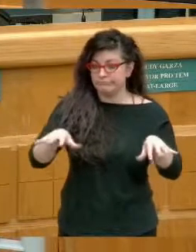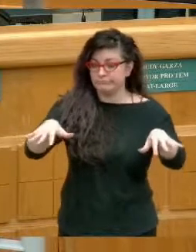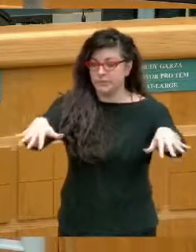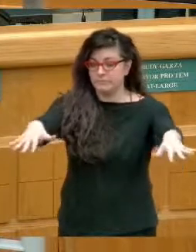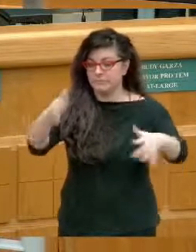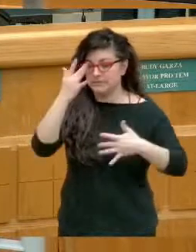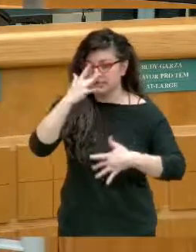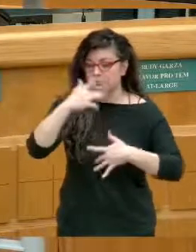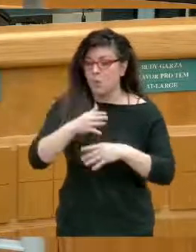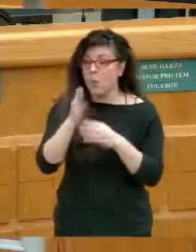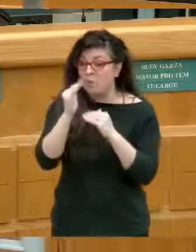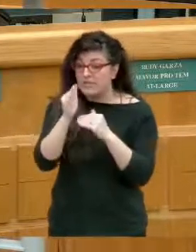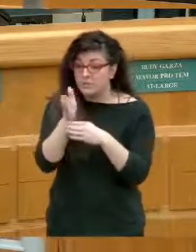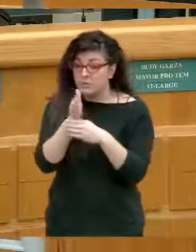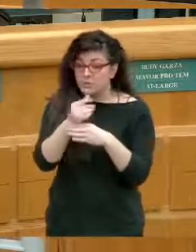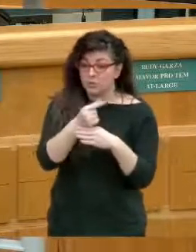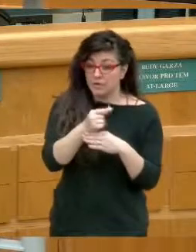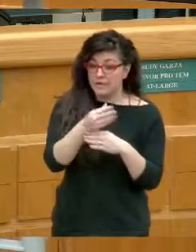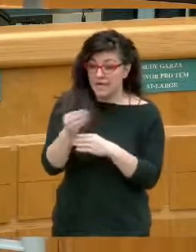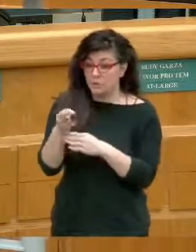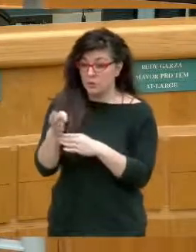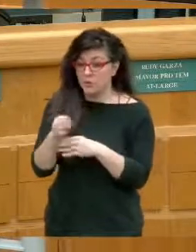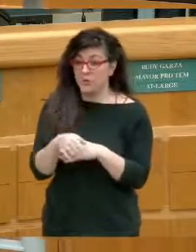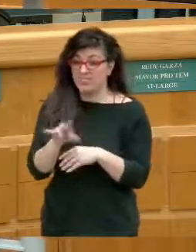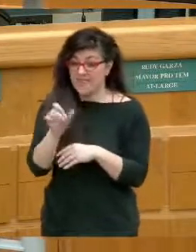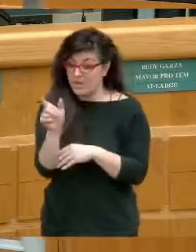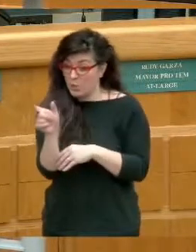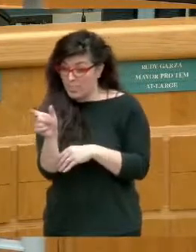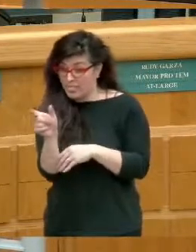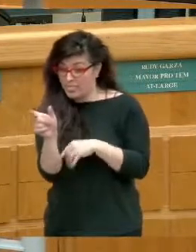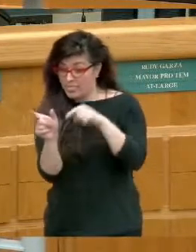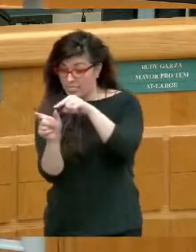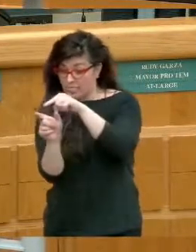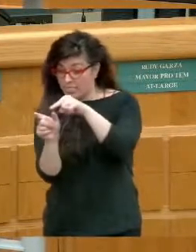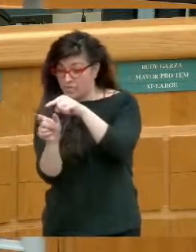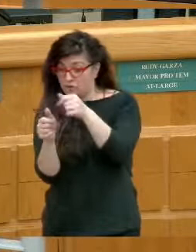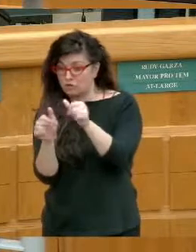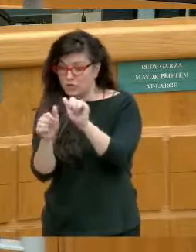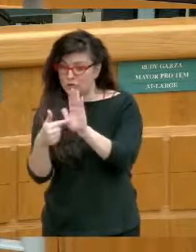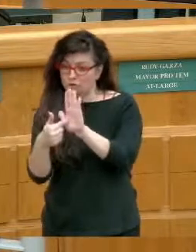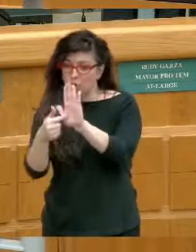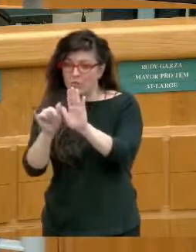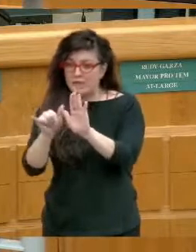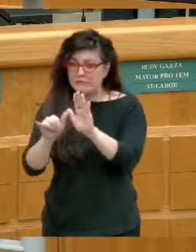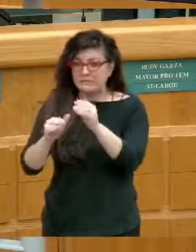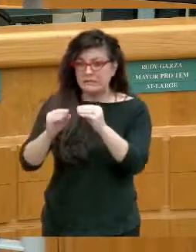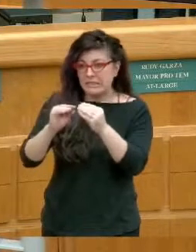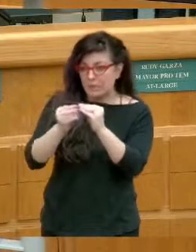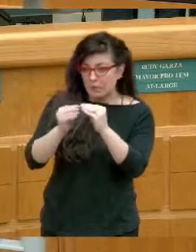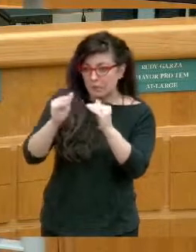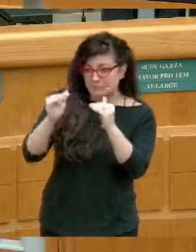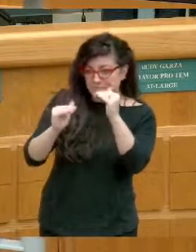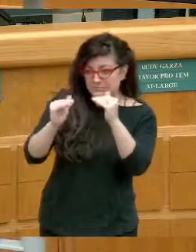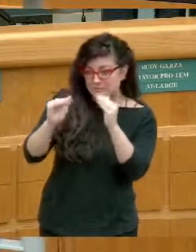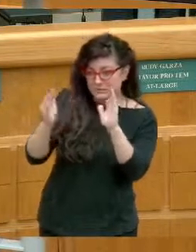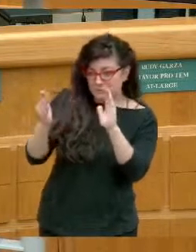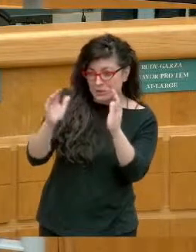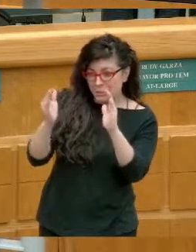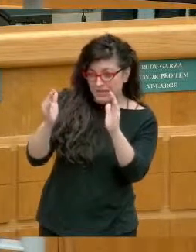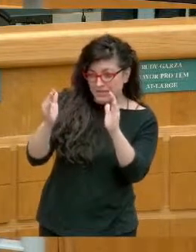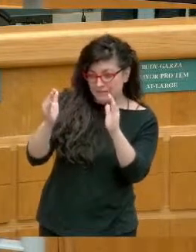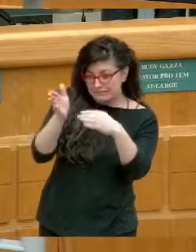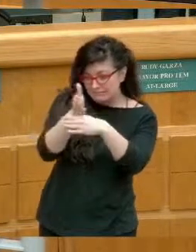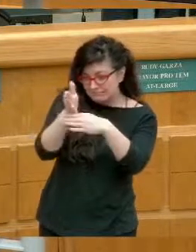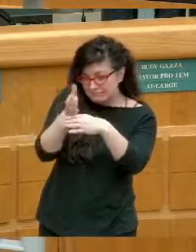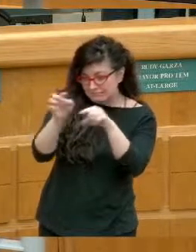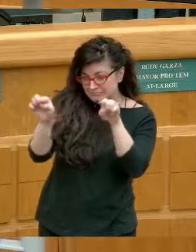blue. The width of the ribbon is there to show the uncertainty and parameters that we have, and there's a